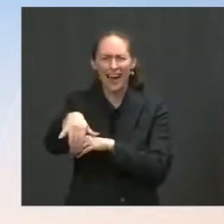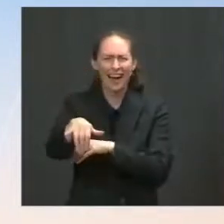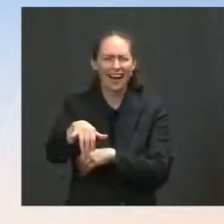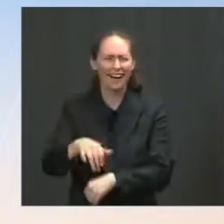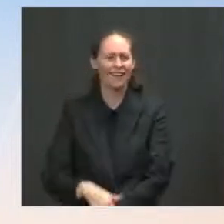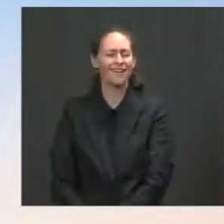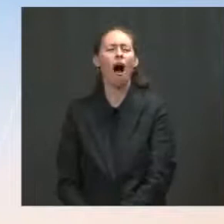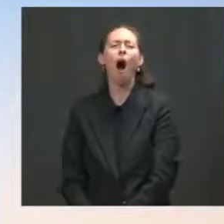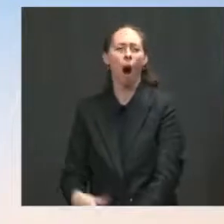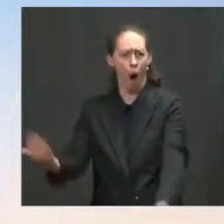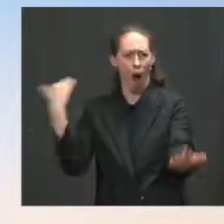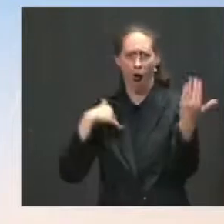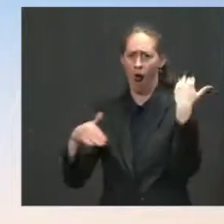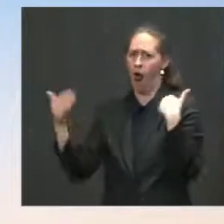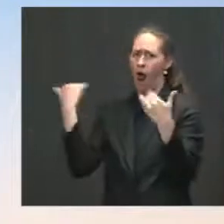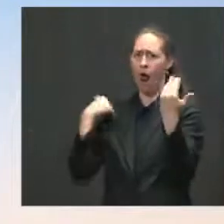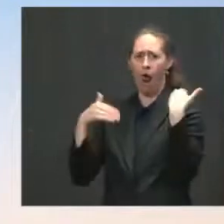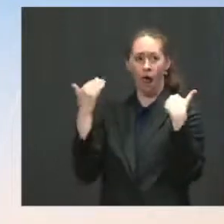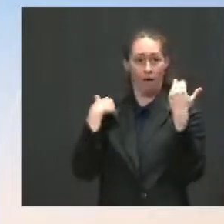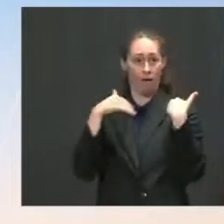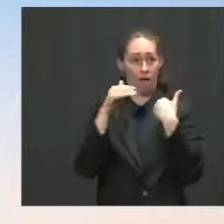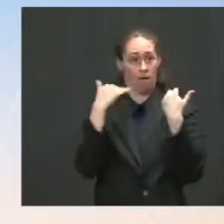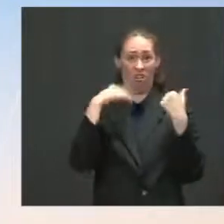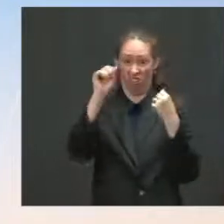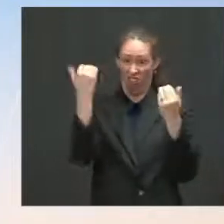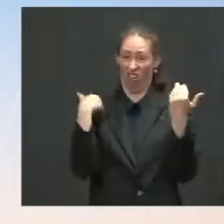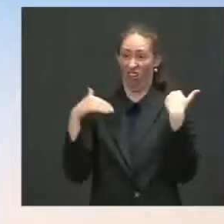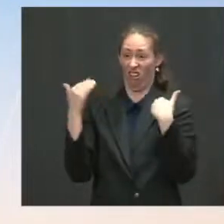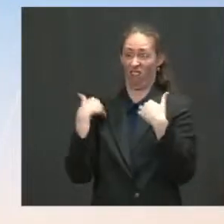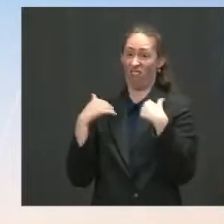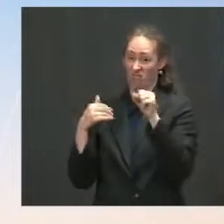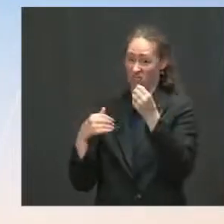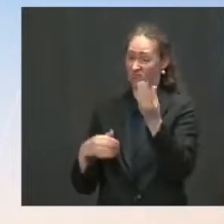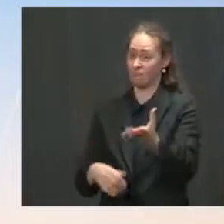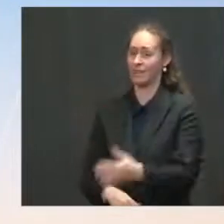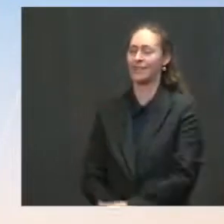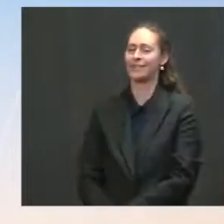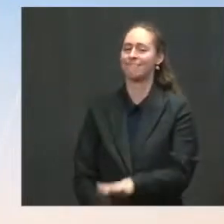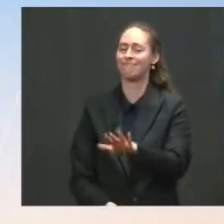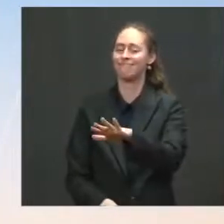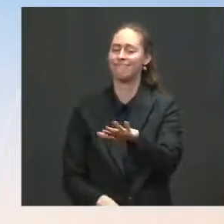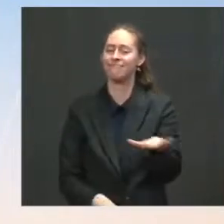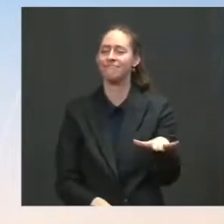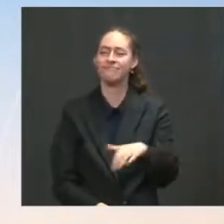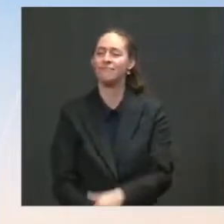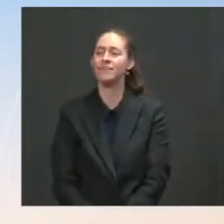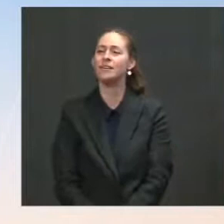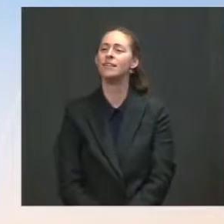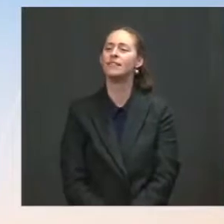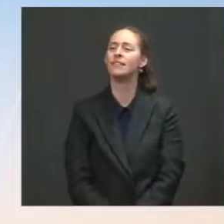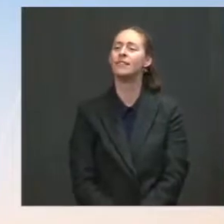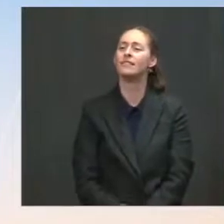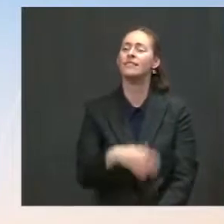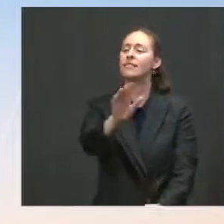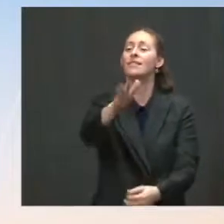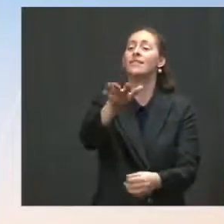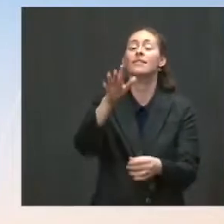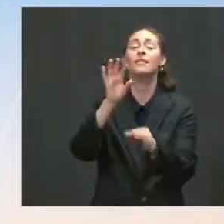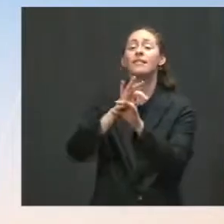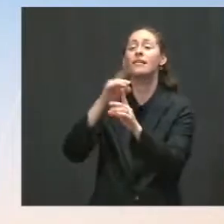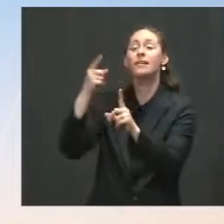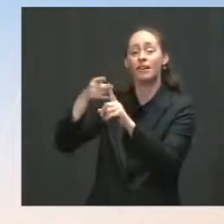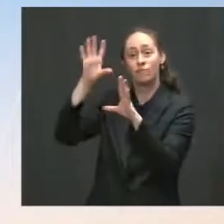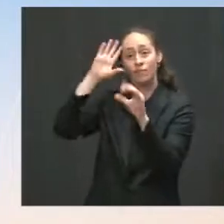to figure out. But I think what's important to note here is that the president would not have moved forward with a step where he didn't